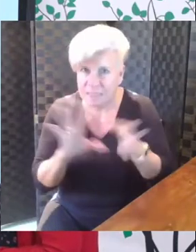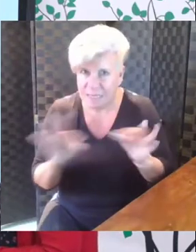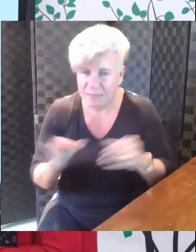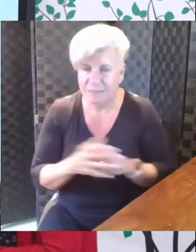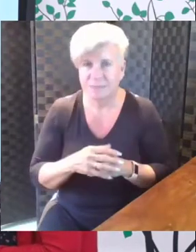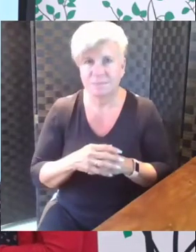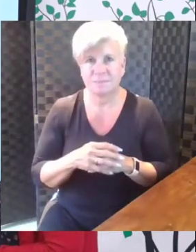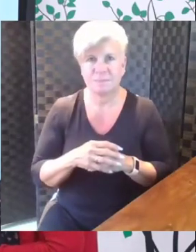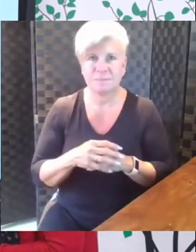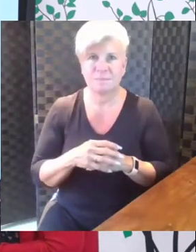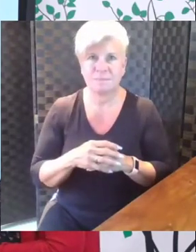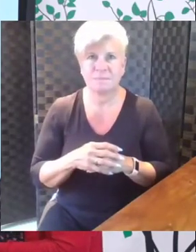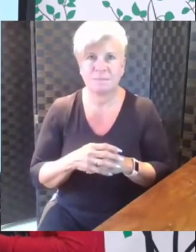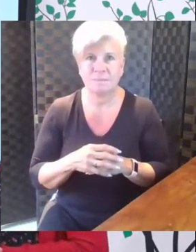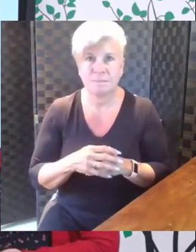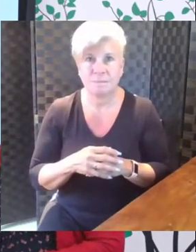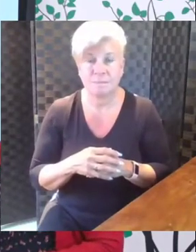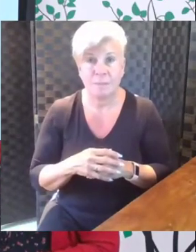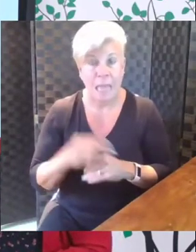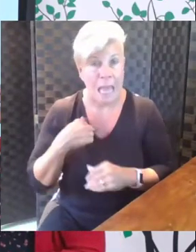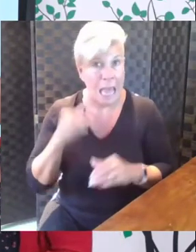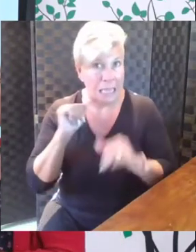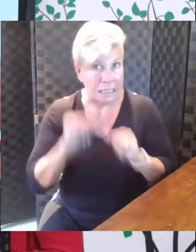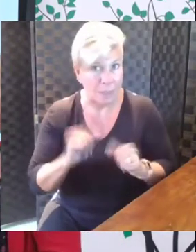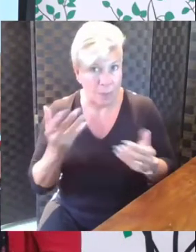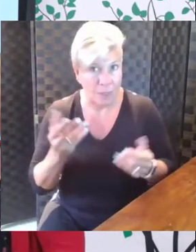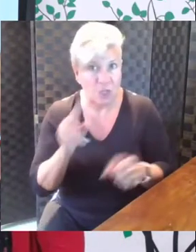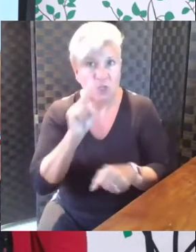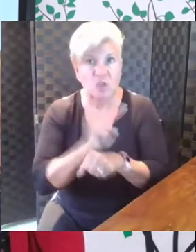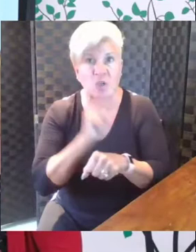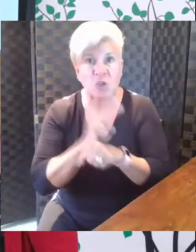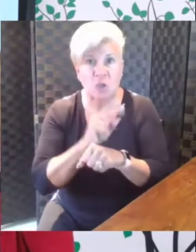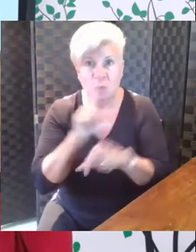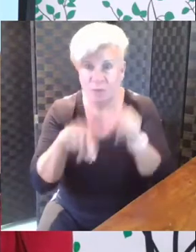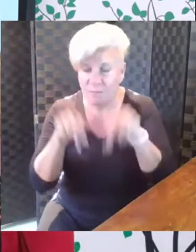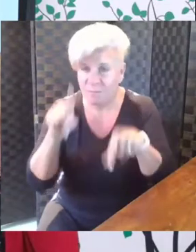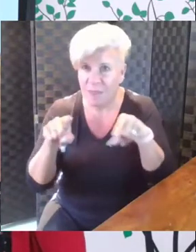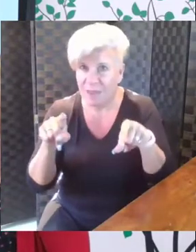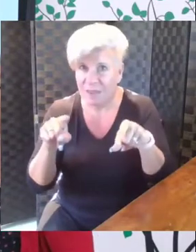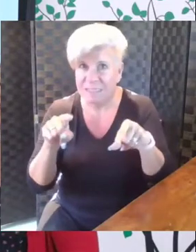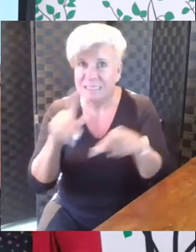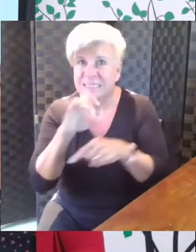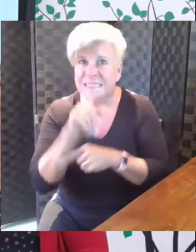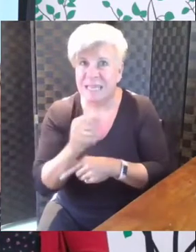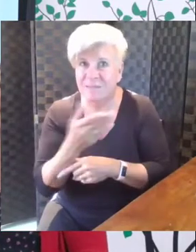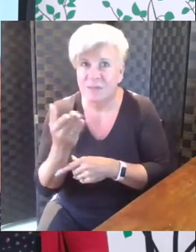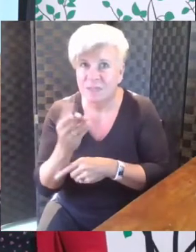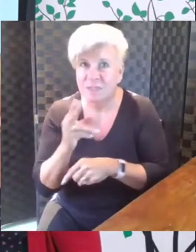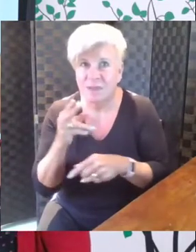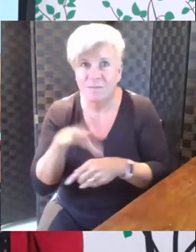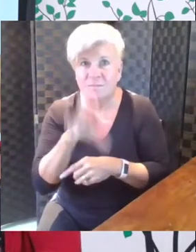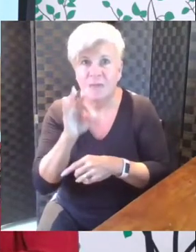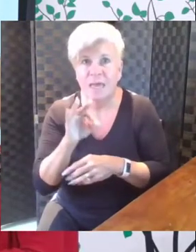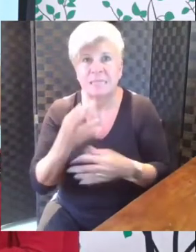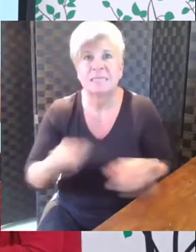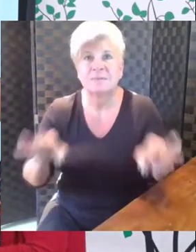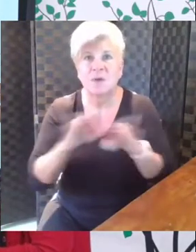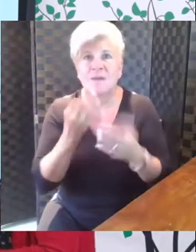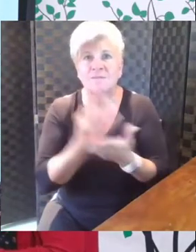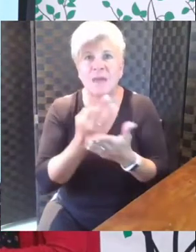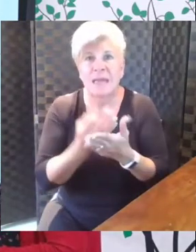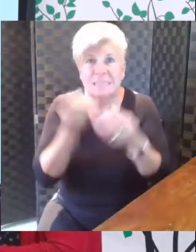text. So our I can statement is that we can use those various text features to locate the key facts